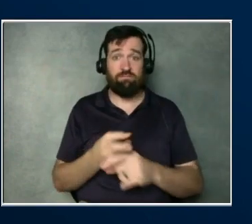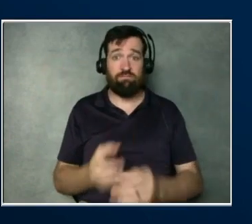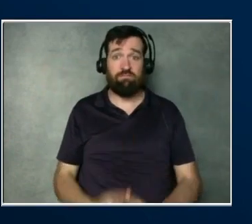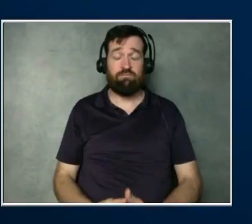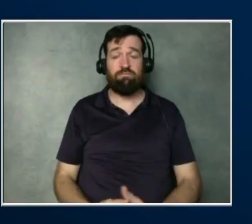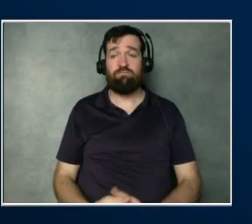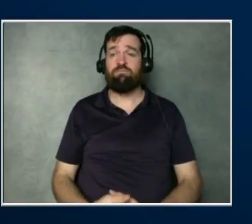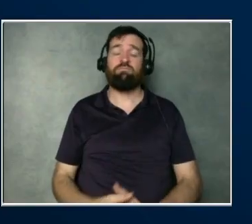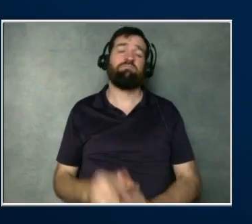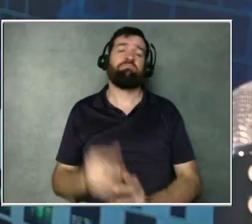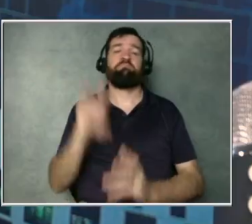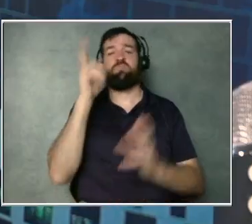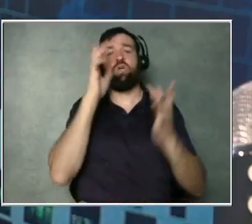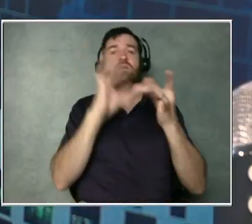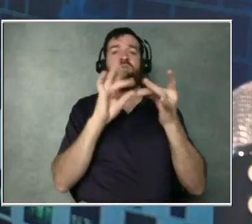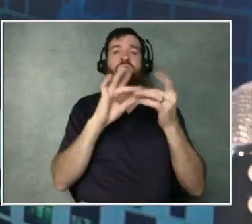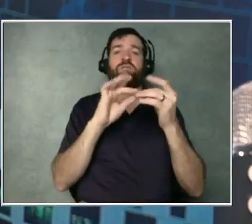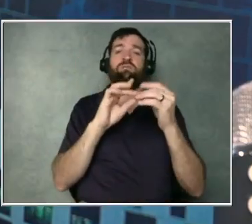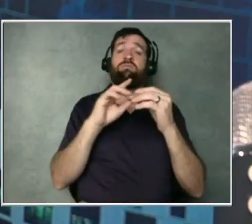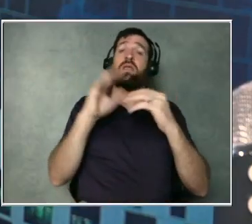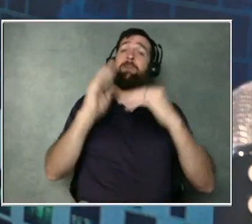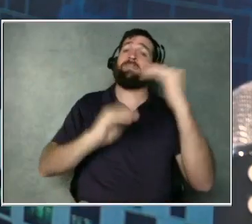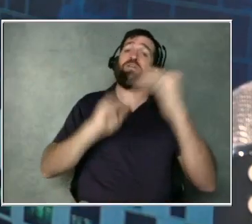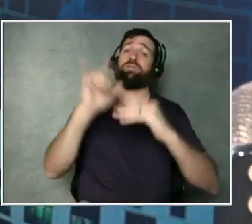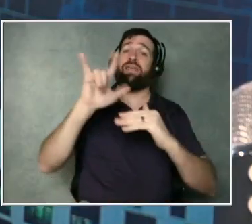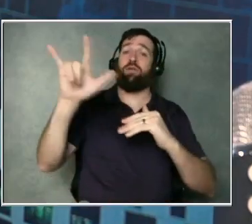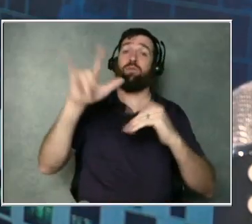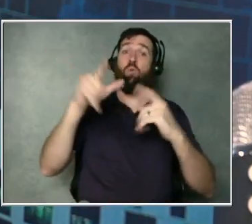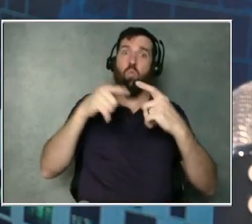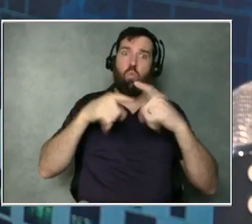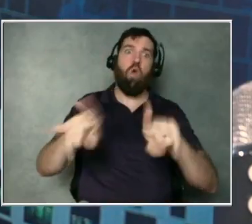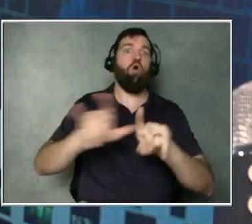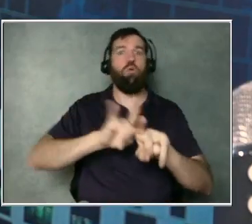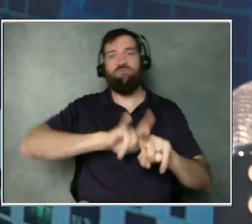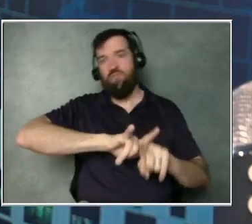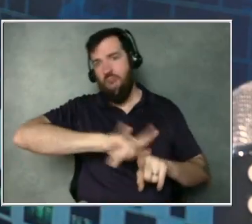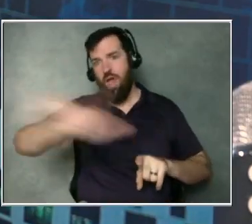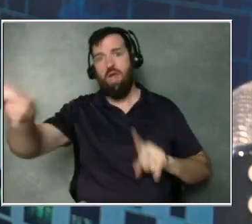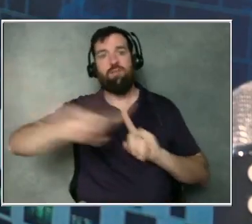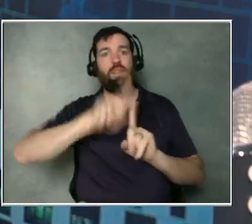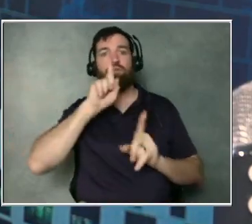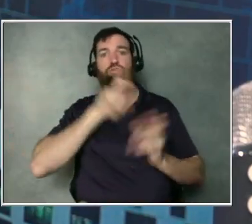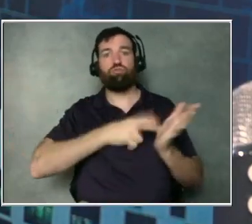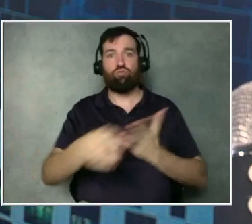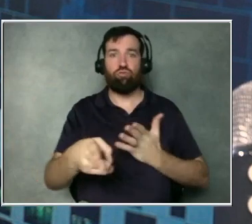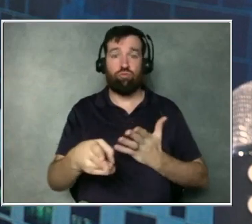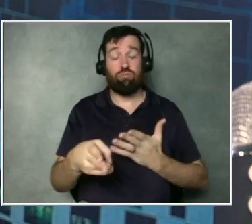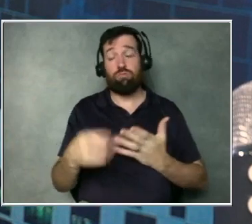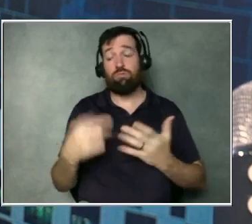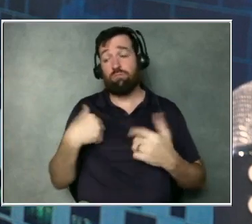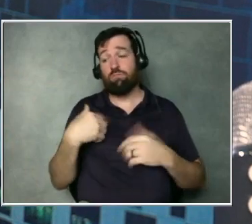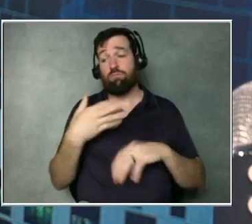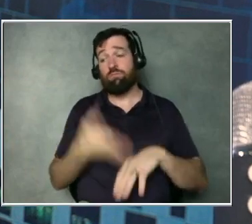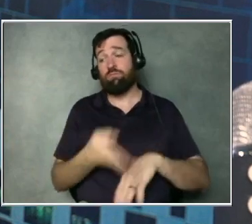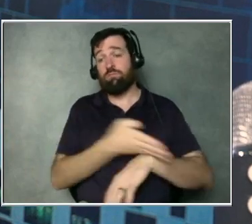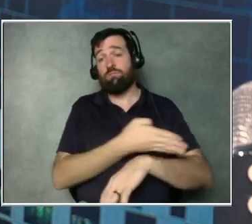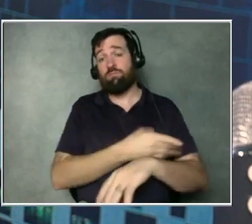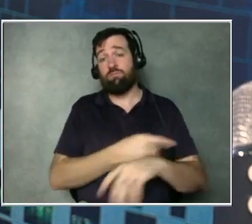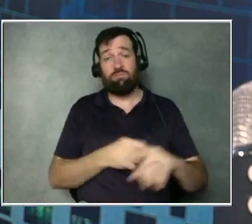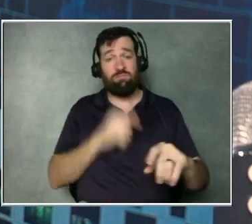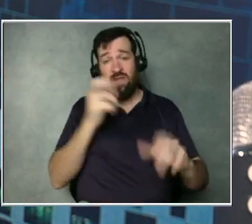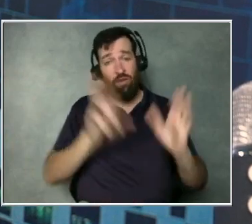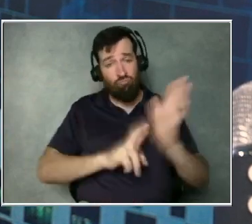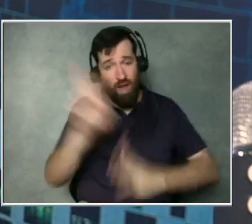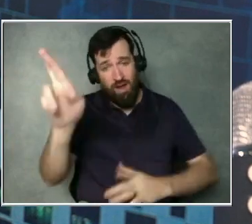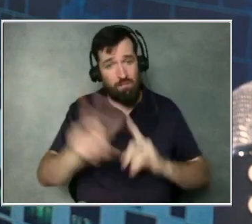time, we were building this airplane while we flew it. The truth is, we're flying a lot better. We're not a rocket ship, but we do